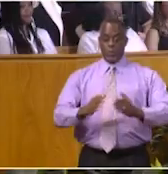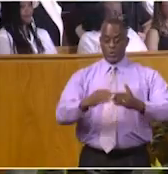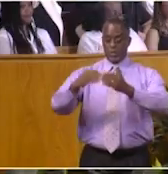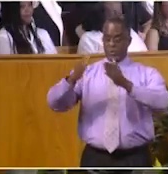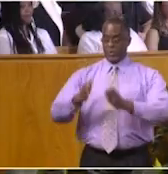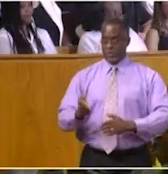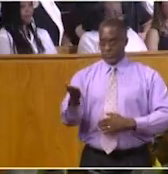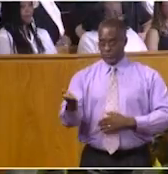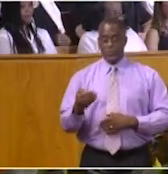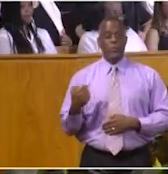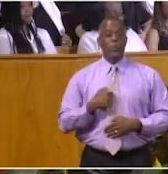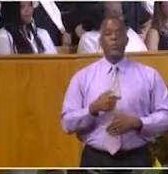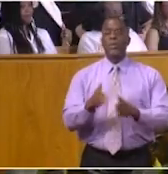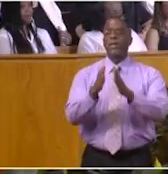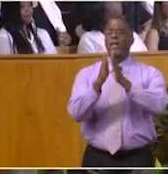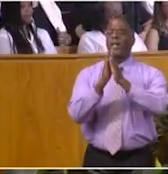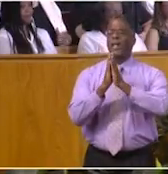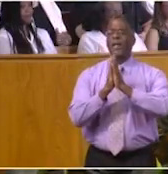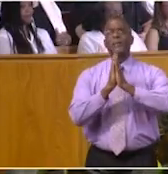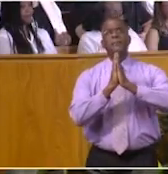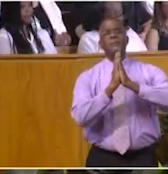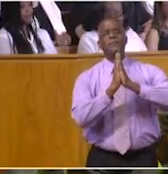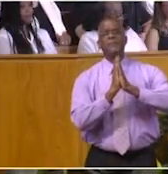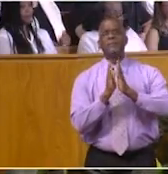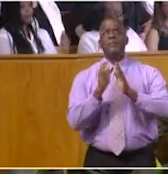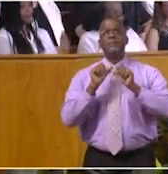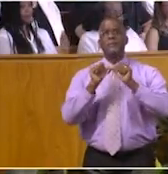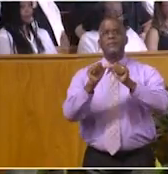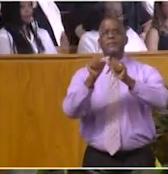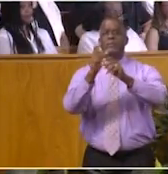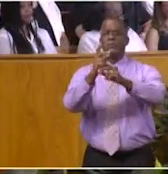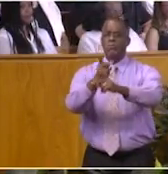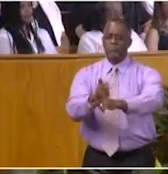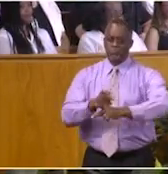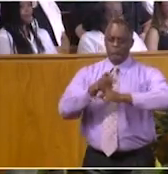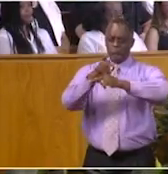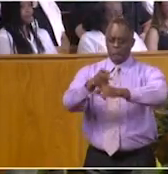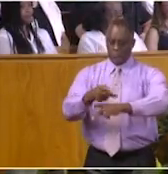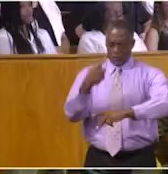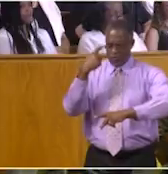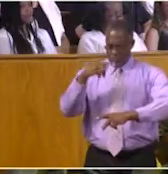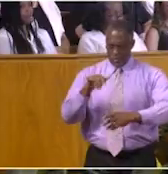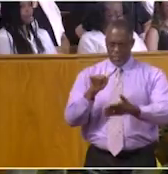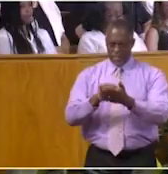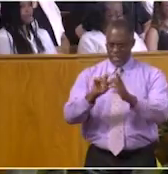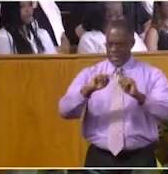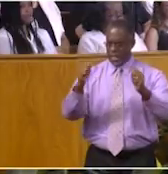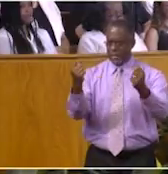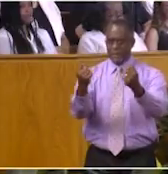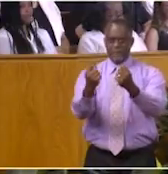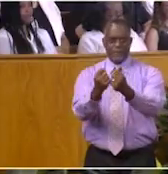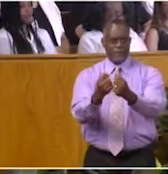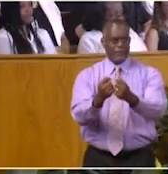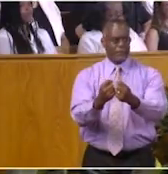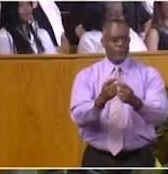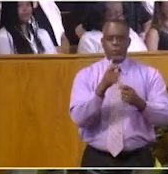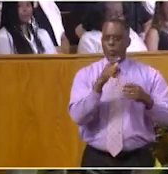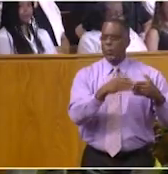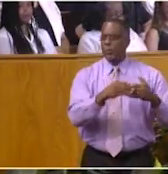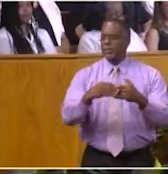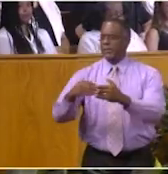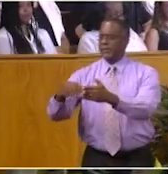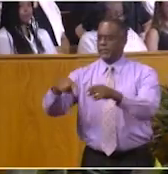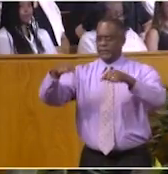We ask God that you will continue to watch over that team that shepherds this flock.